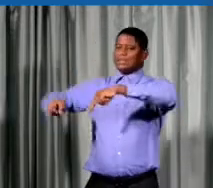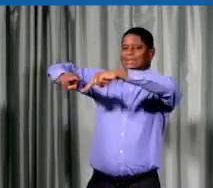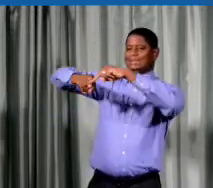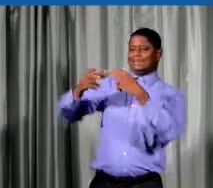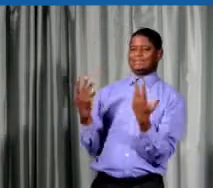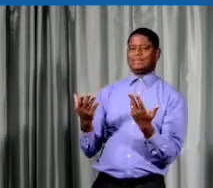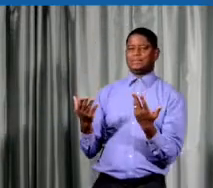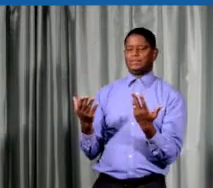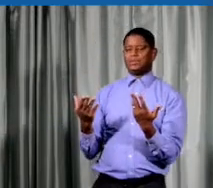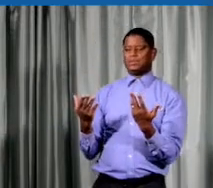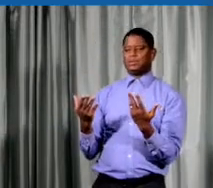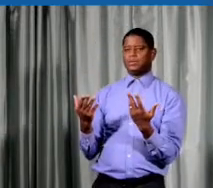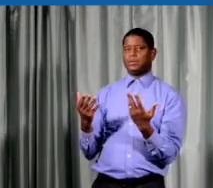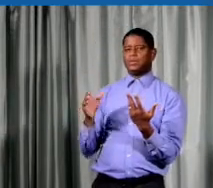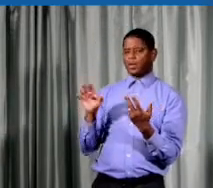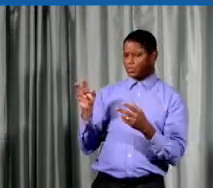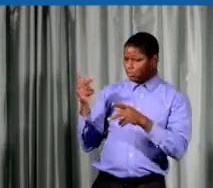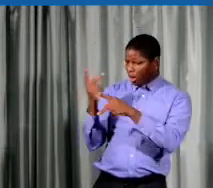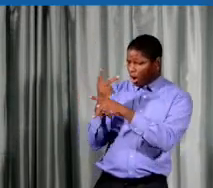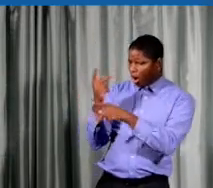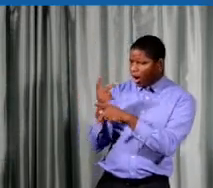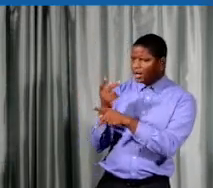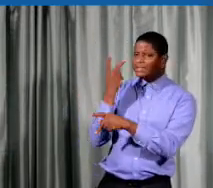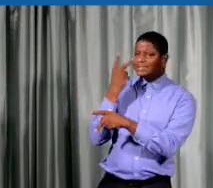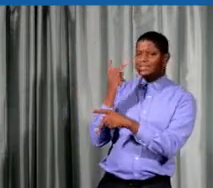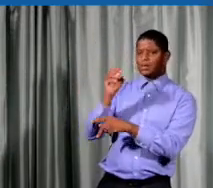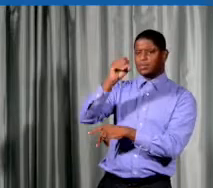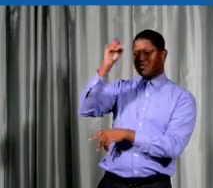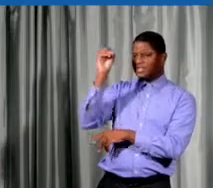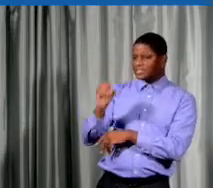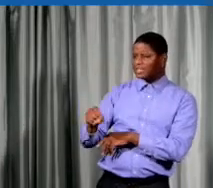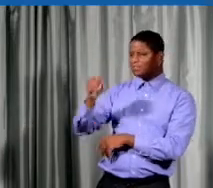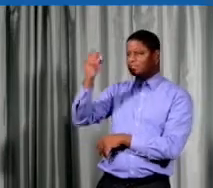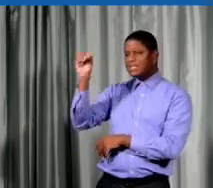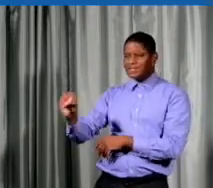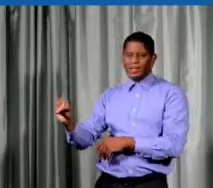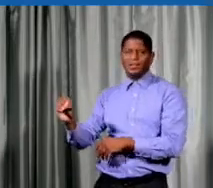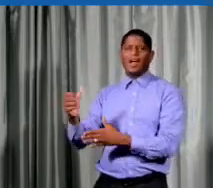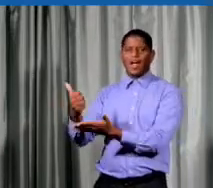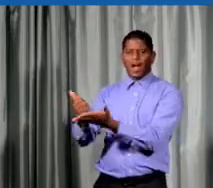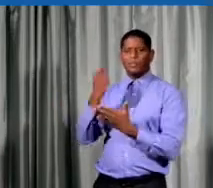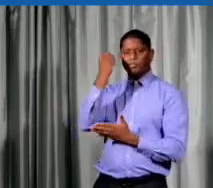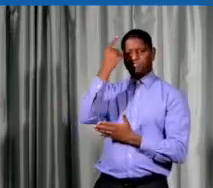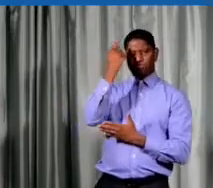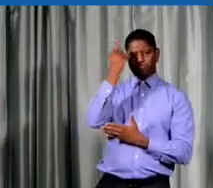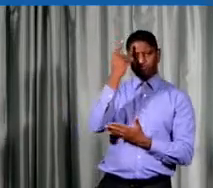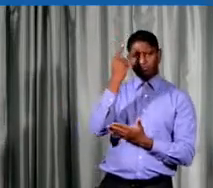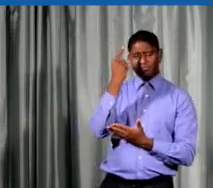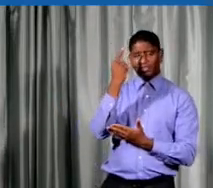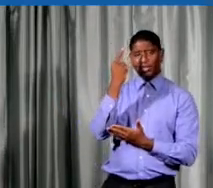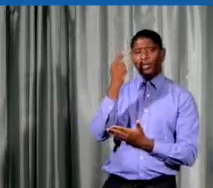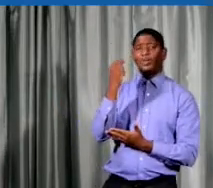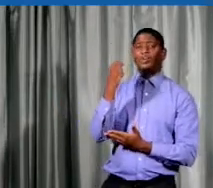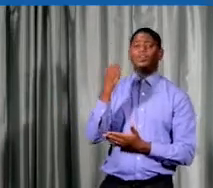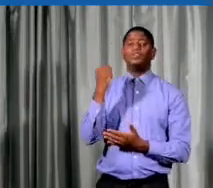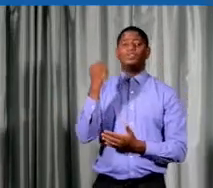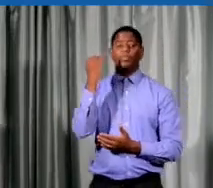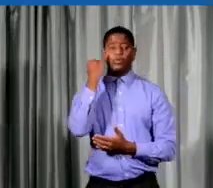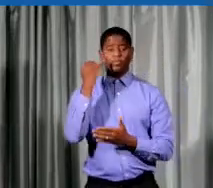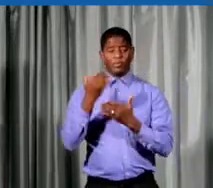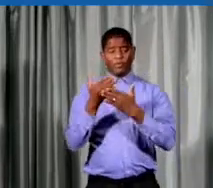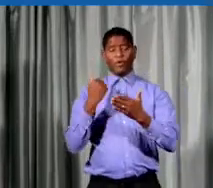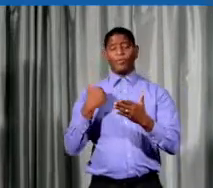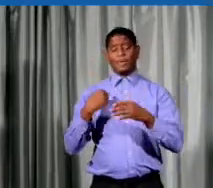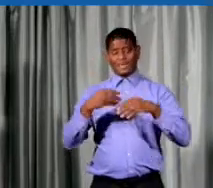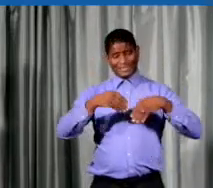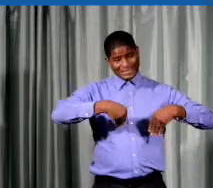So I would be able to understand why for every dollar of sales, I